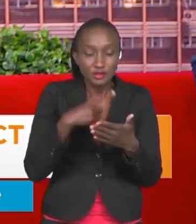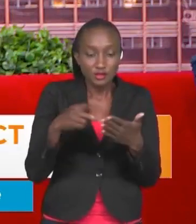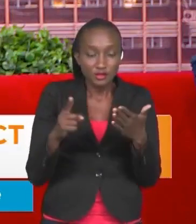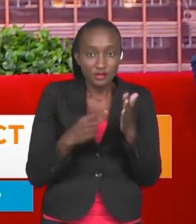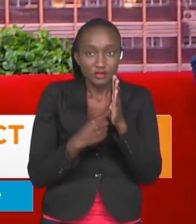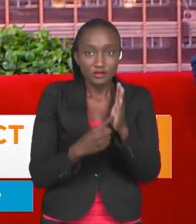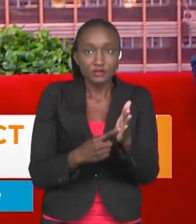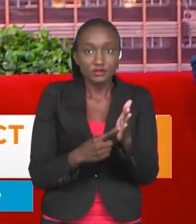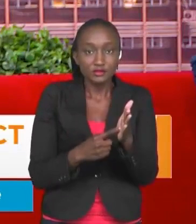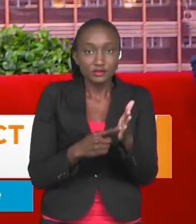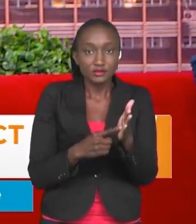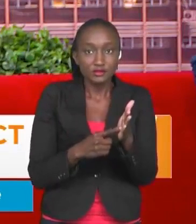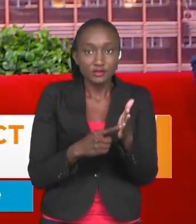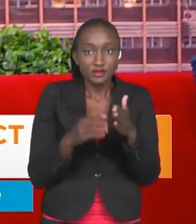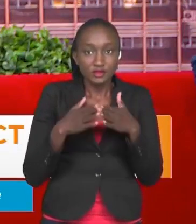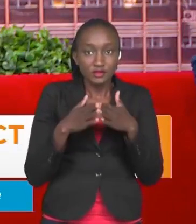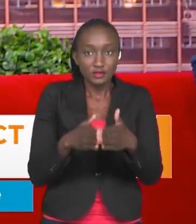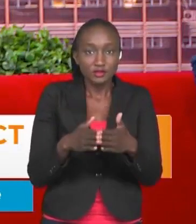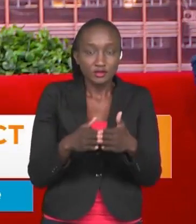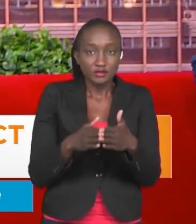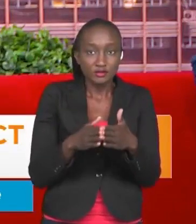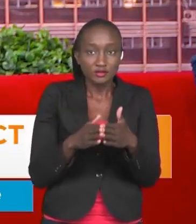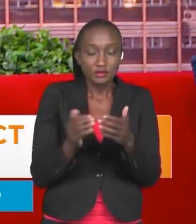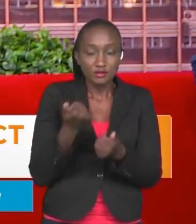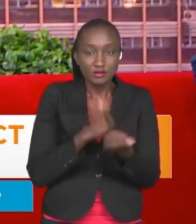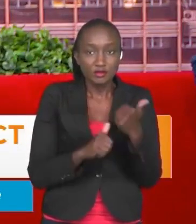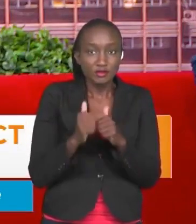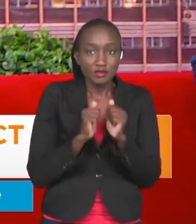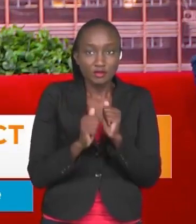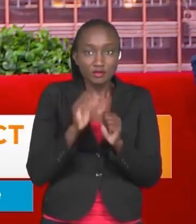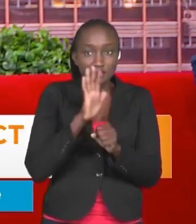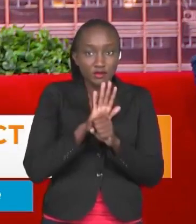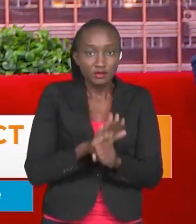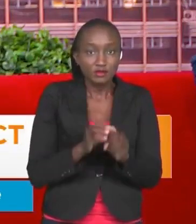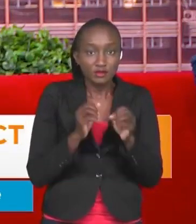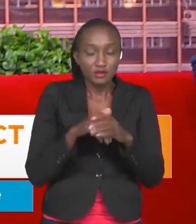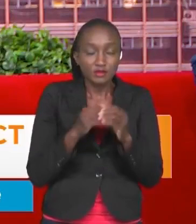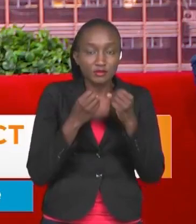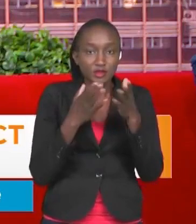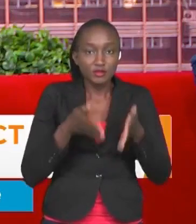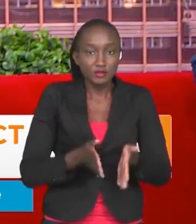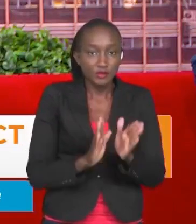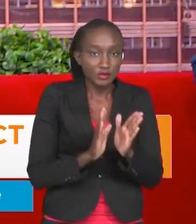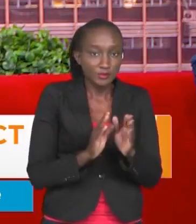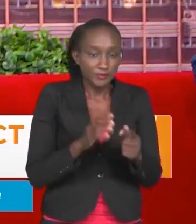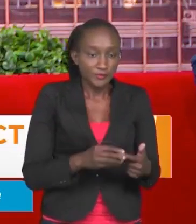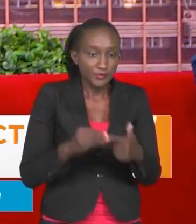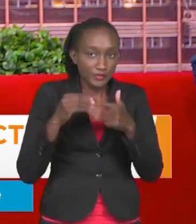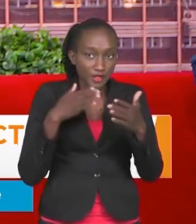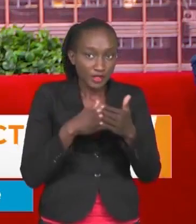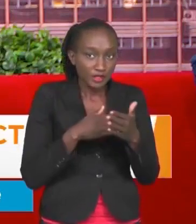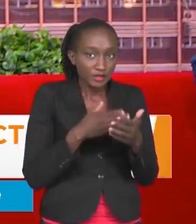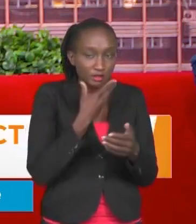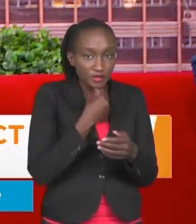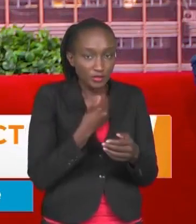out, the Sexual Offences Act, mm-hmm, is discriminative in many ways. Okay. Especially against the boy